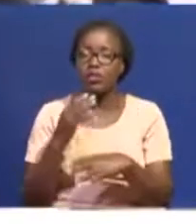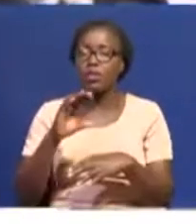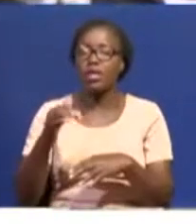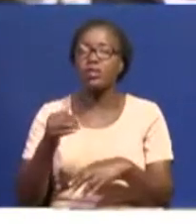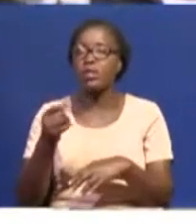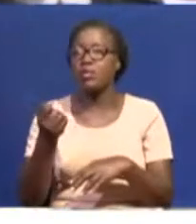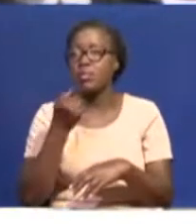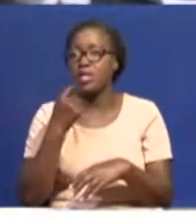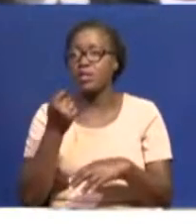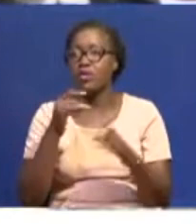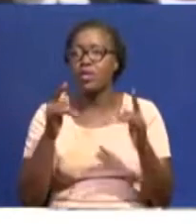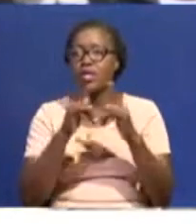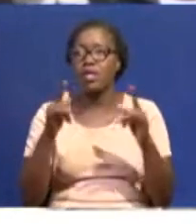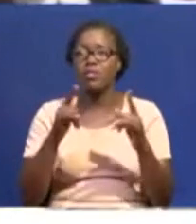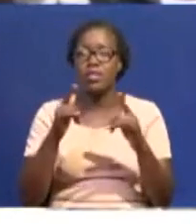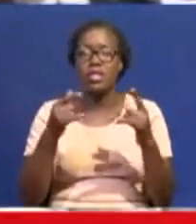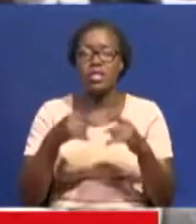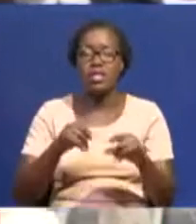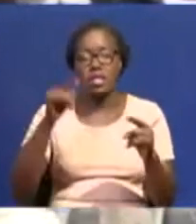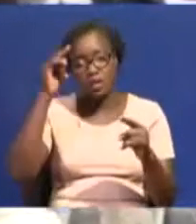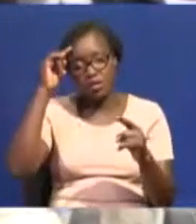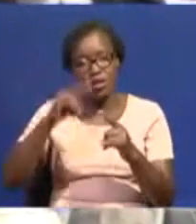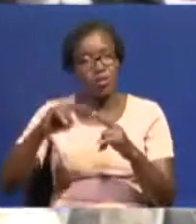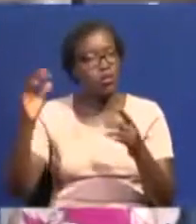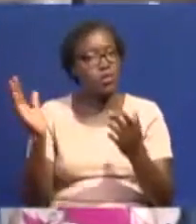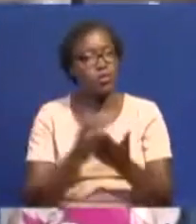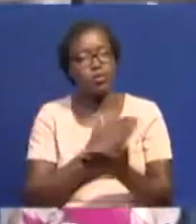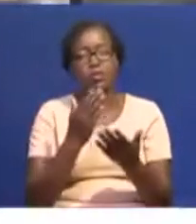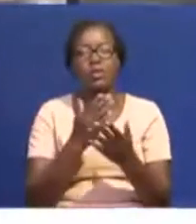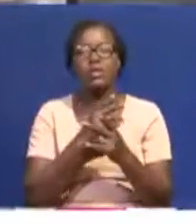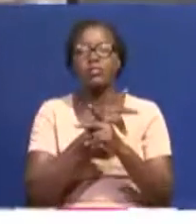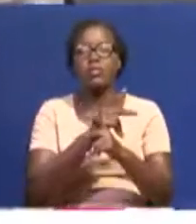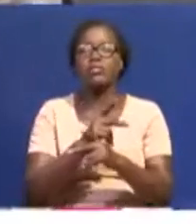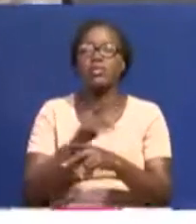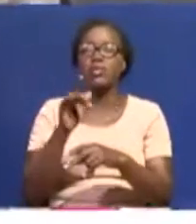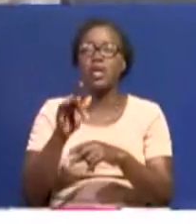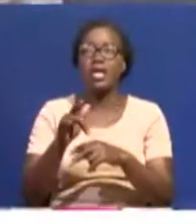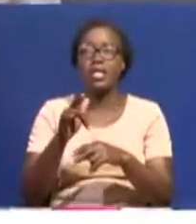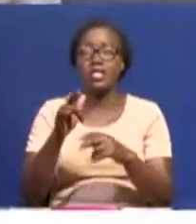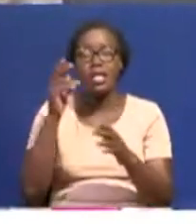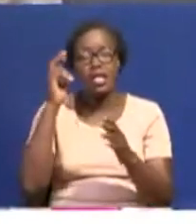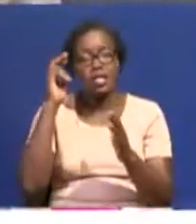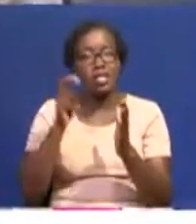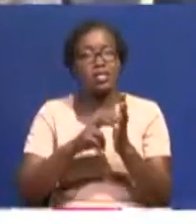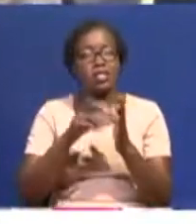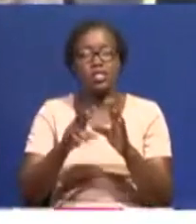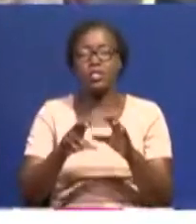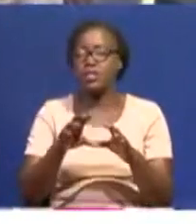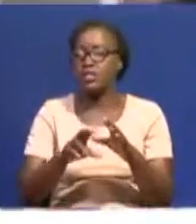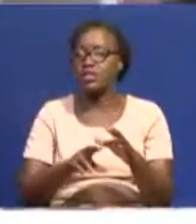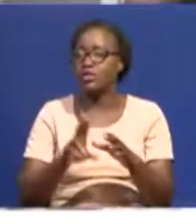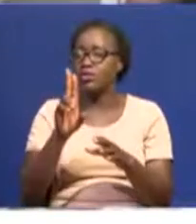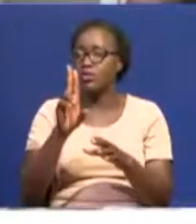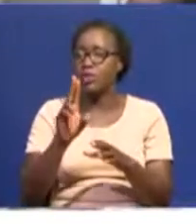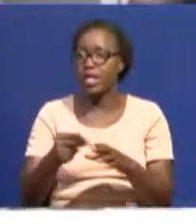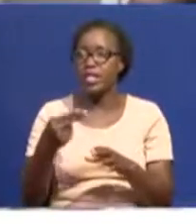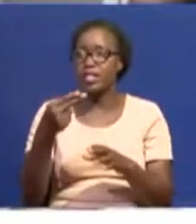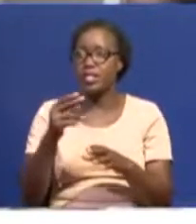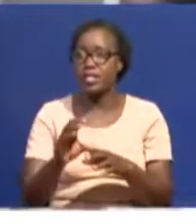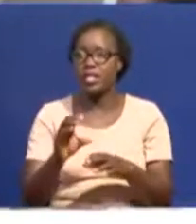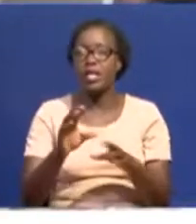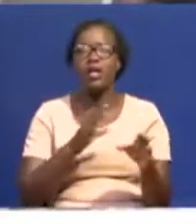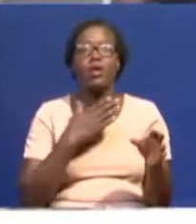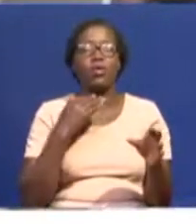medical camps as part of efforts to focus on prevention and early diagnosis in realization of universal health coverage. We want to